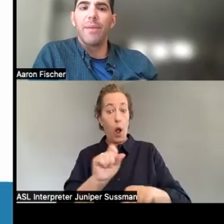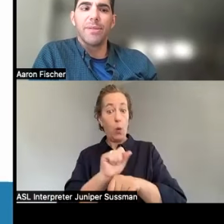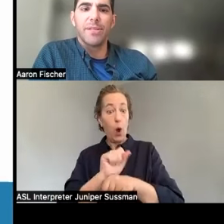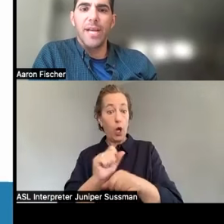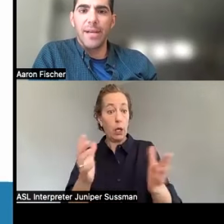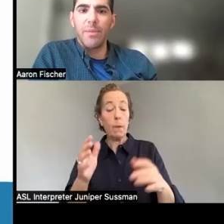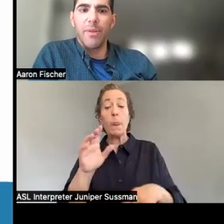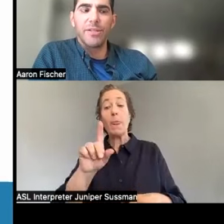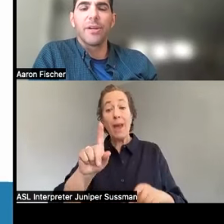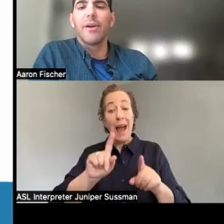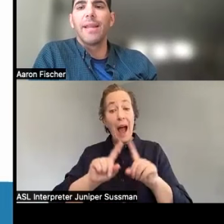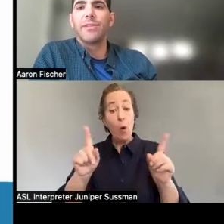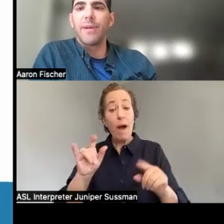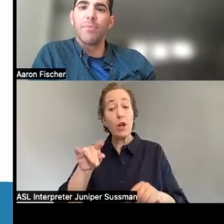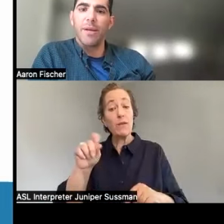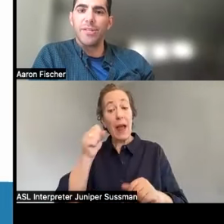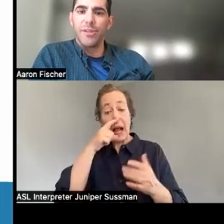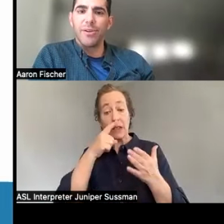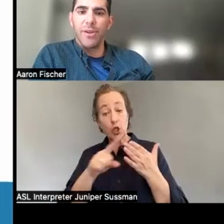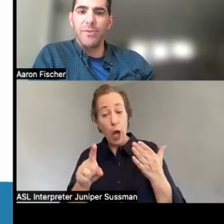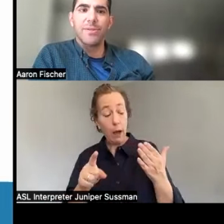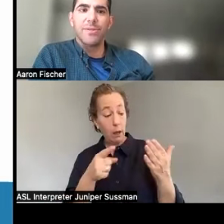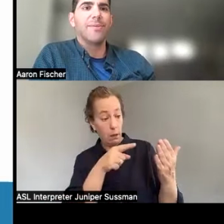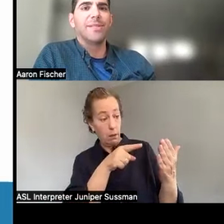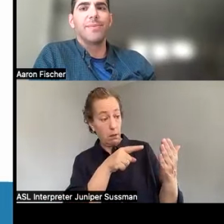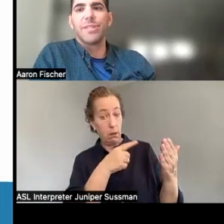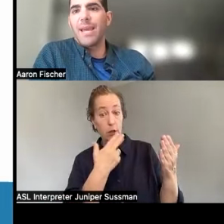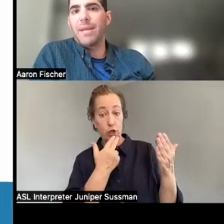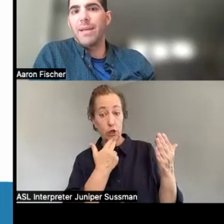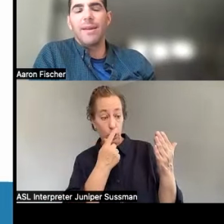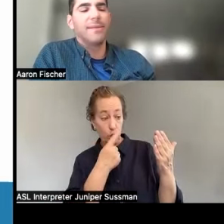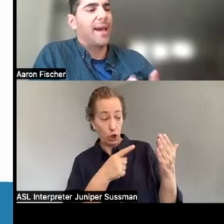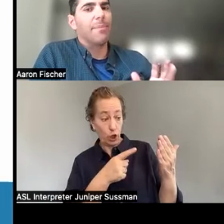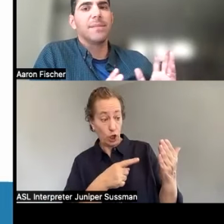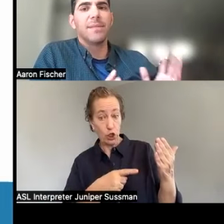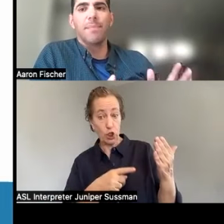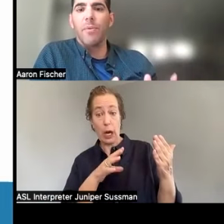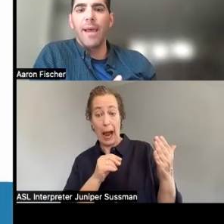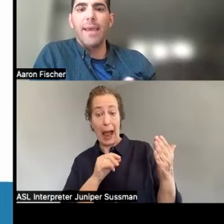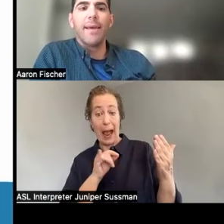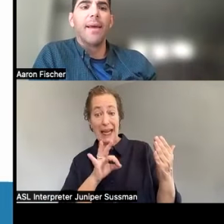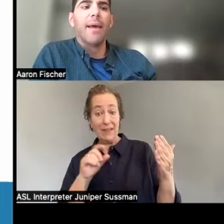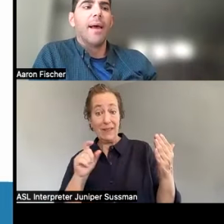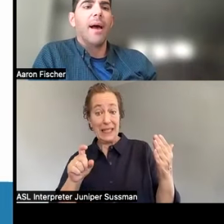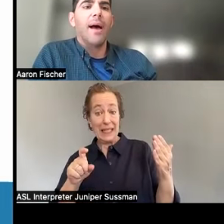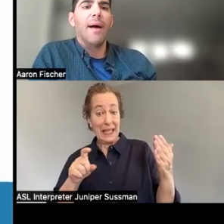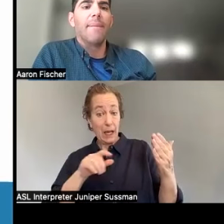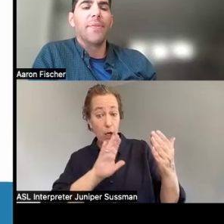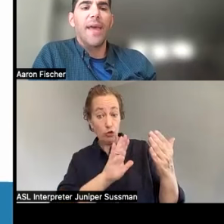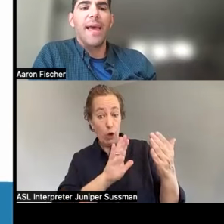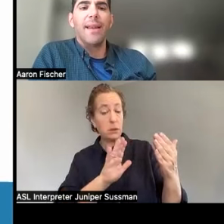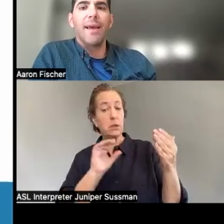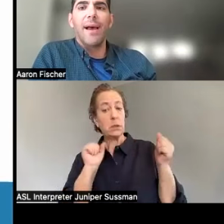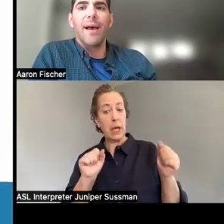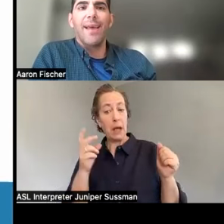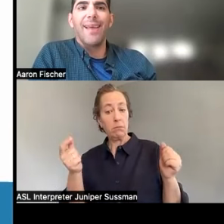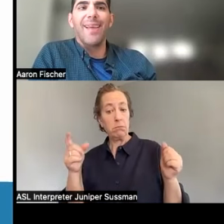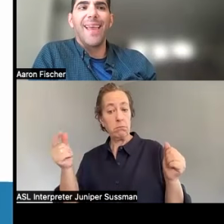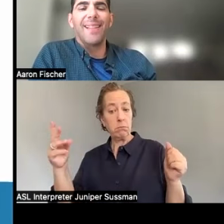if they're able to check their blood sugar and address blood sugar lows, which can be done timely, simple way,